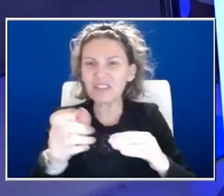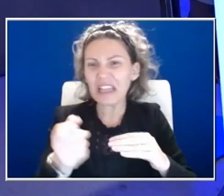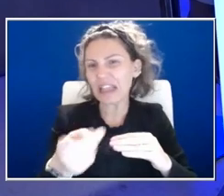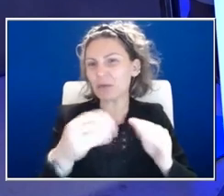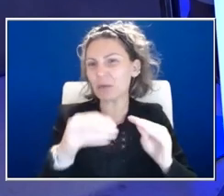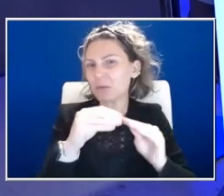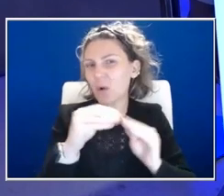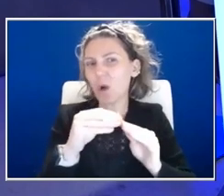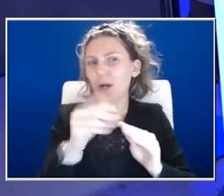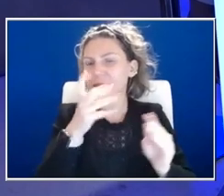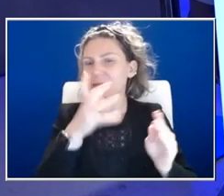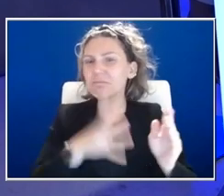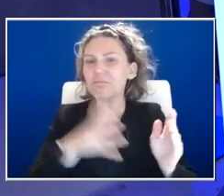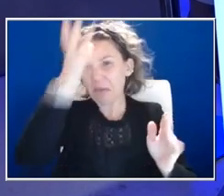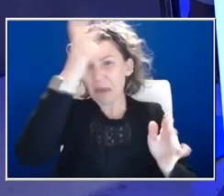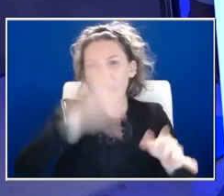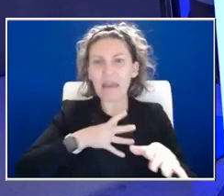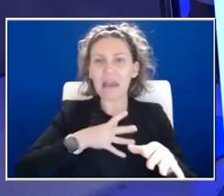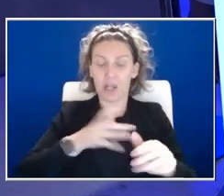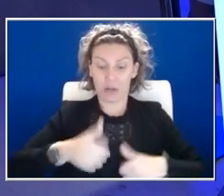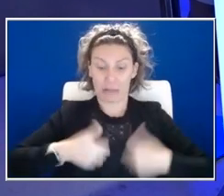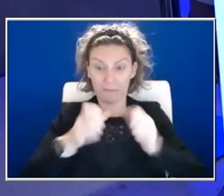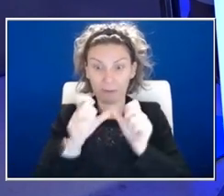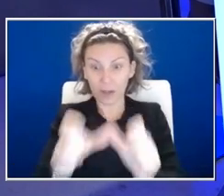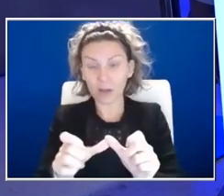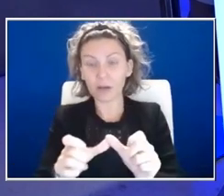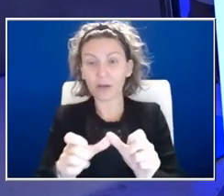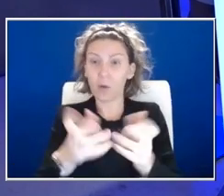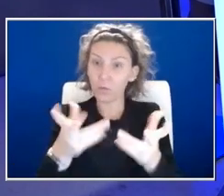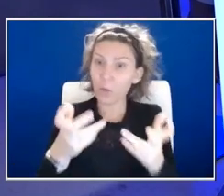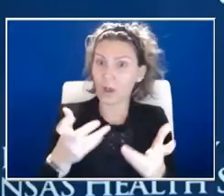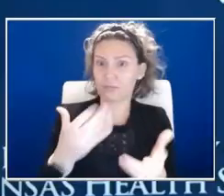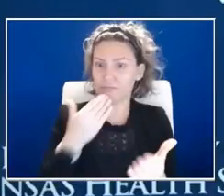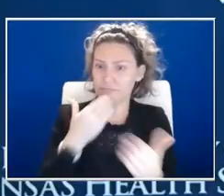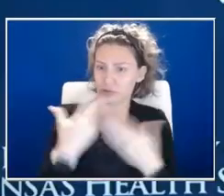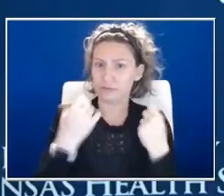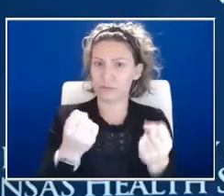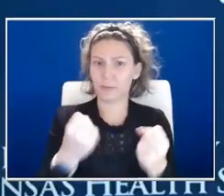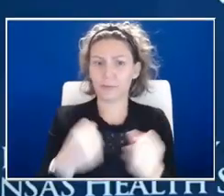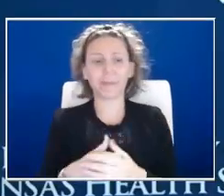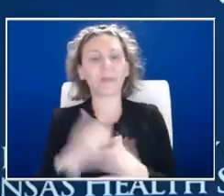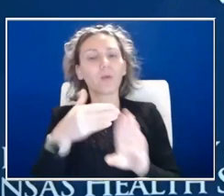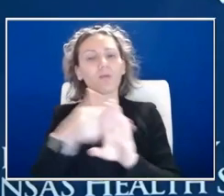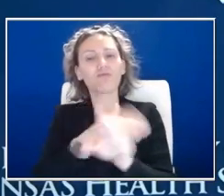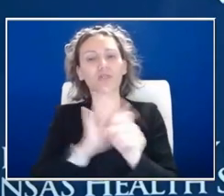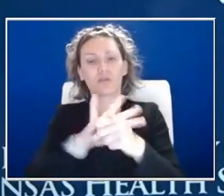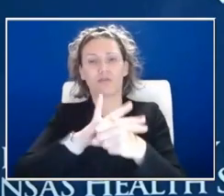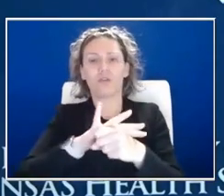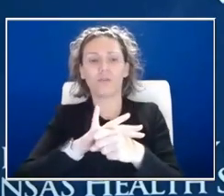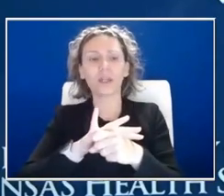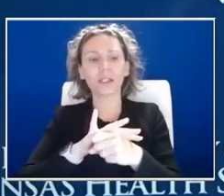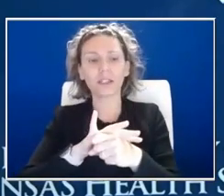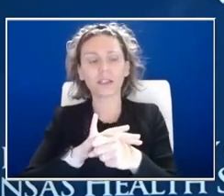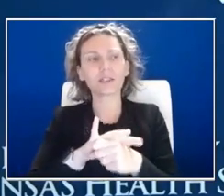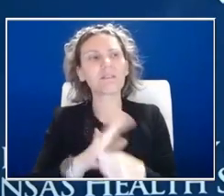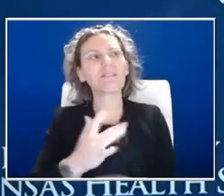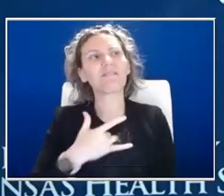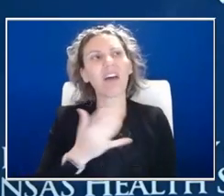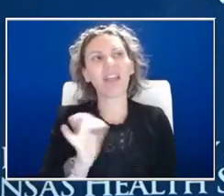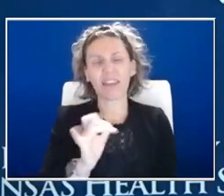longer lives are saying, hey, I want to live well? So I think pre-pandemic, actually, it did feel a little bit true at times, and